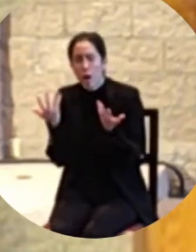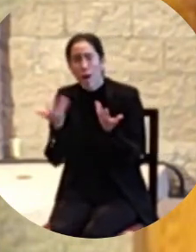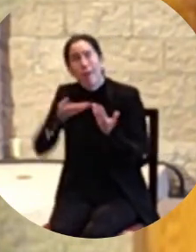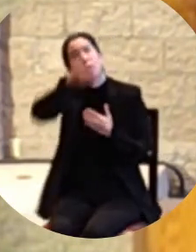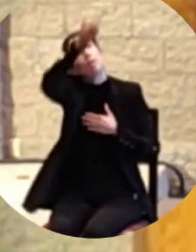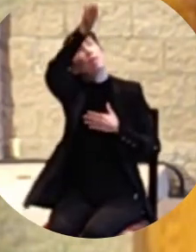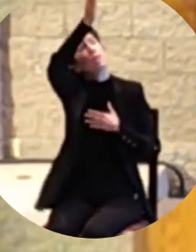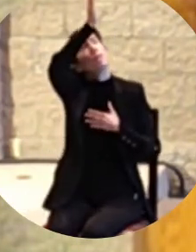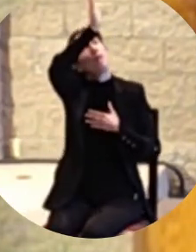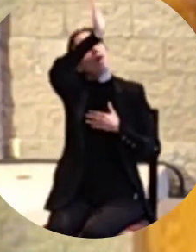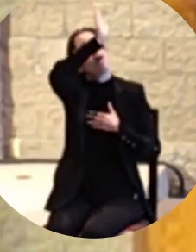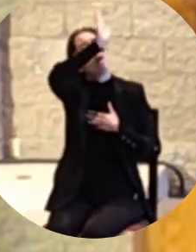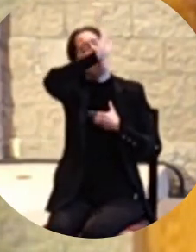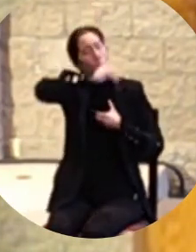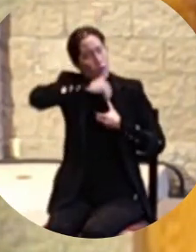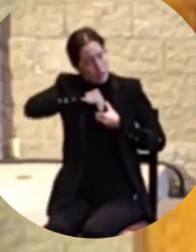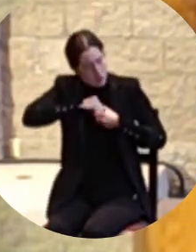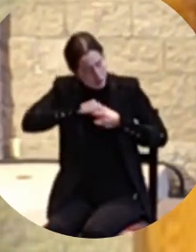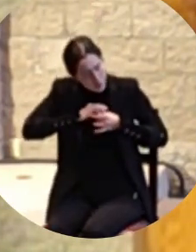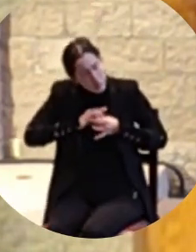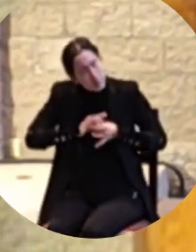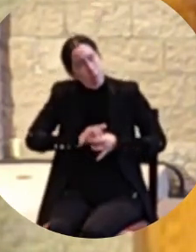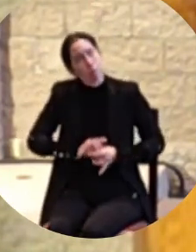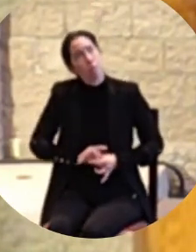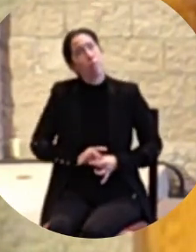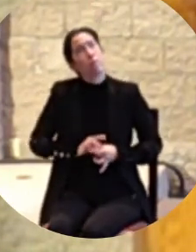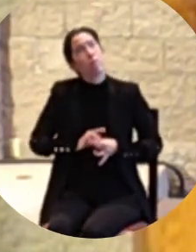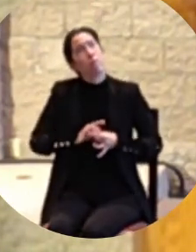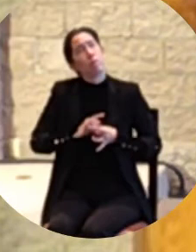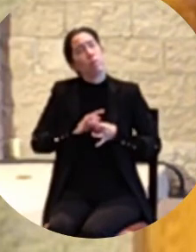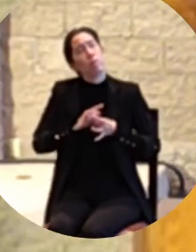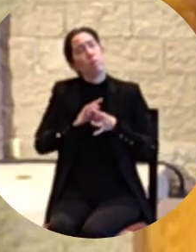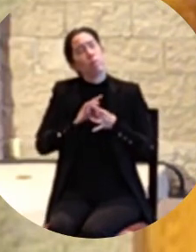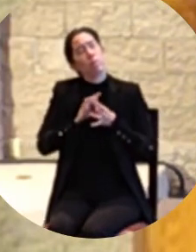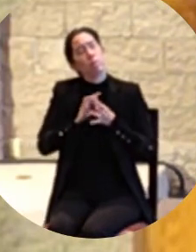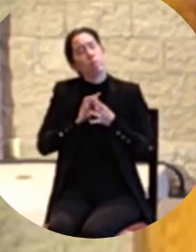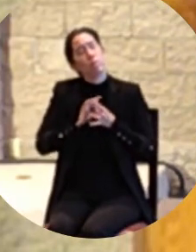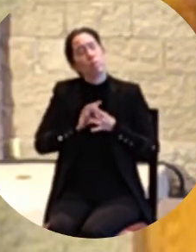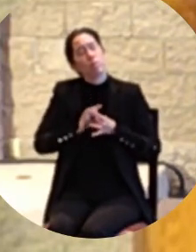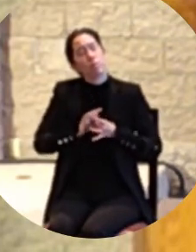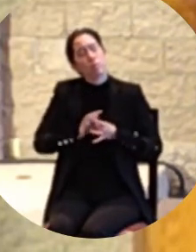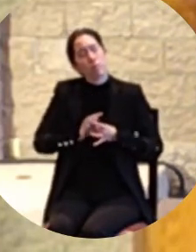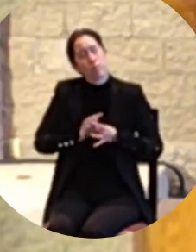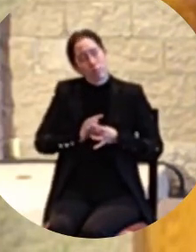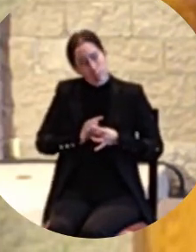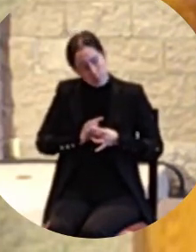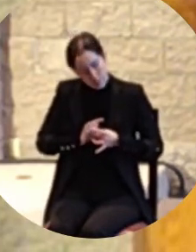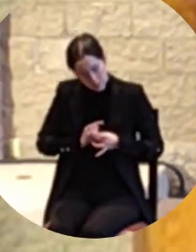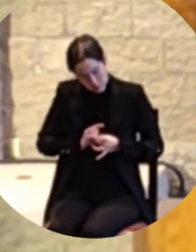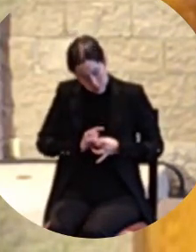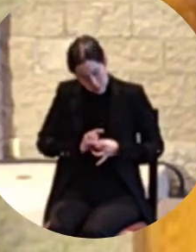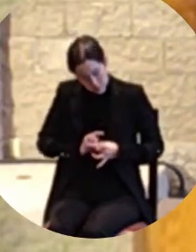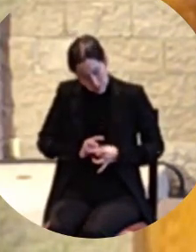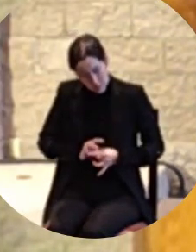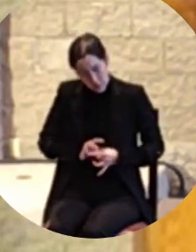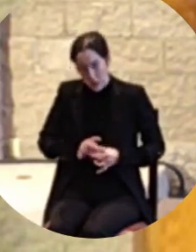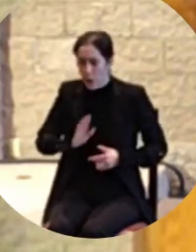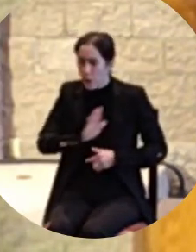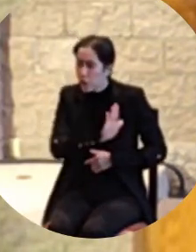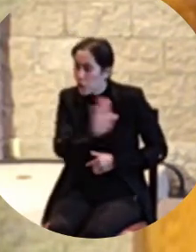Creator and your spirit's natural space of